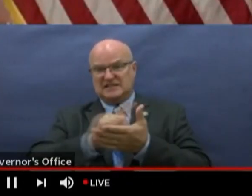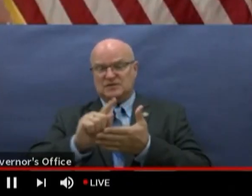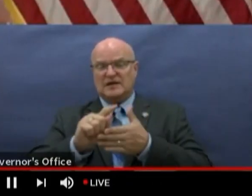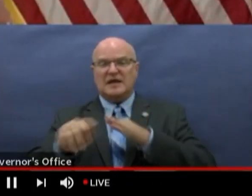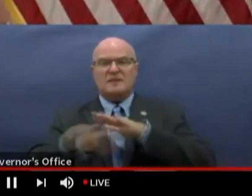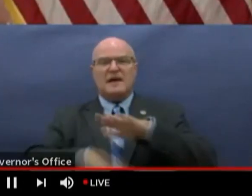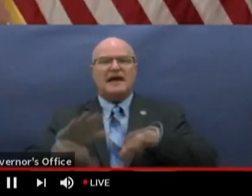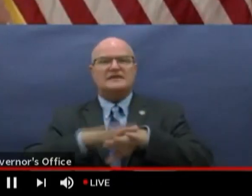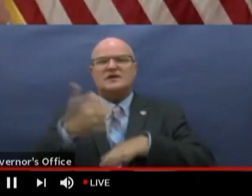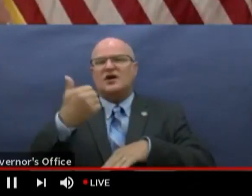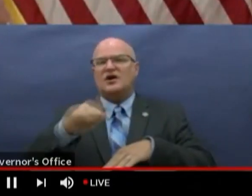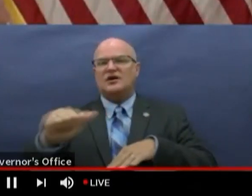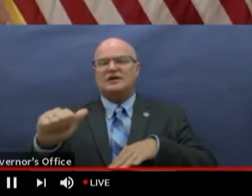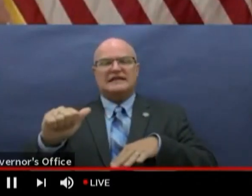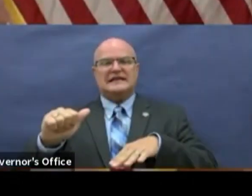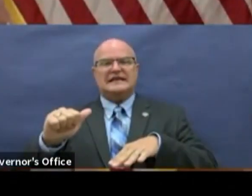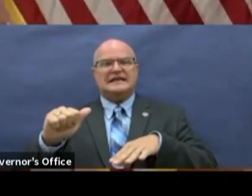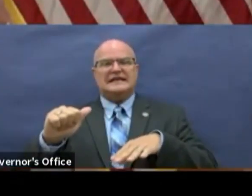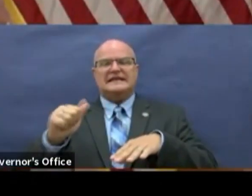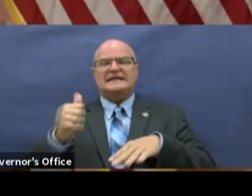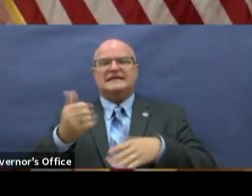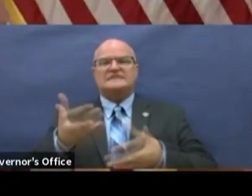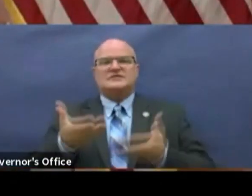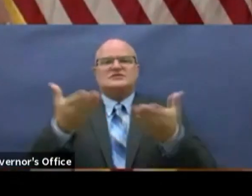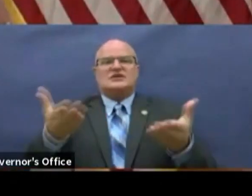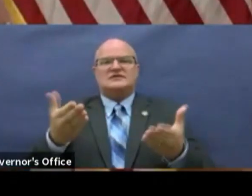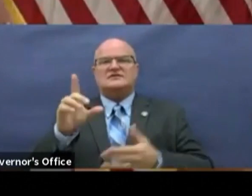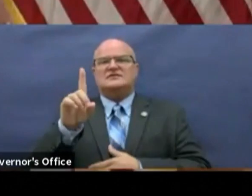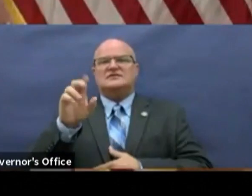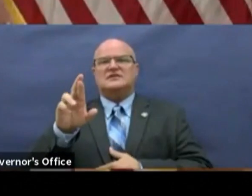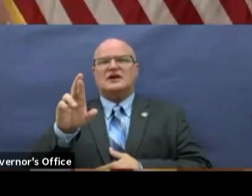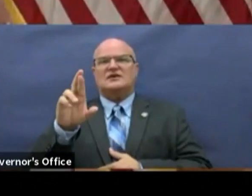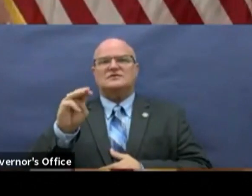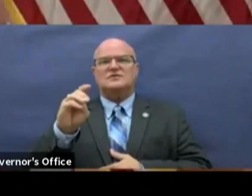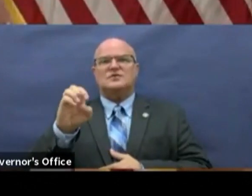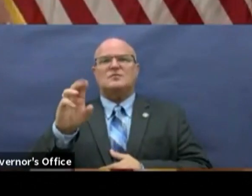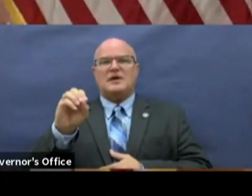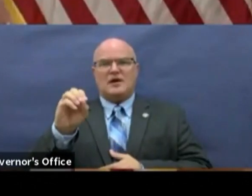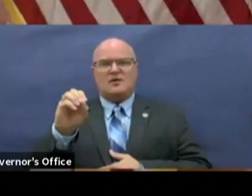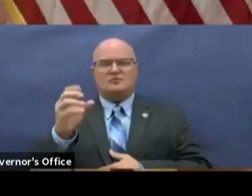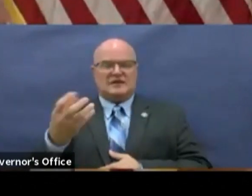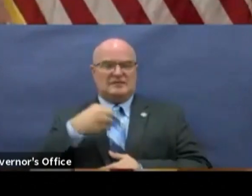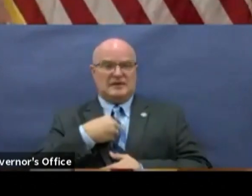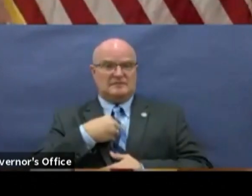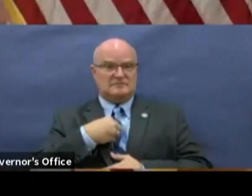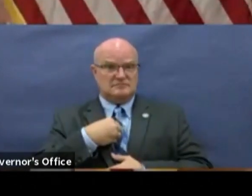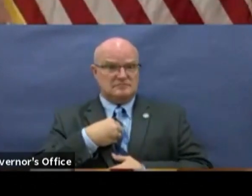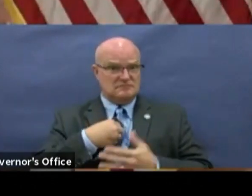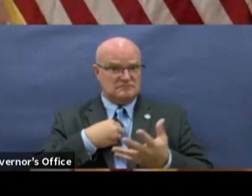upon any instruction that Dr. Romero gives me. Dr. Romero, do you want to add to that any?